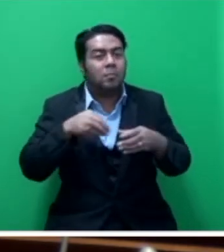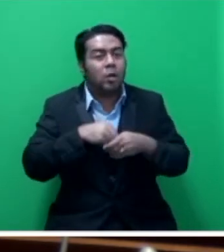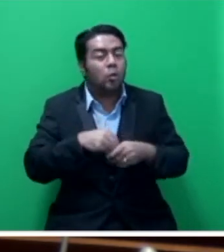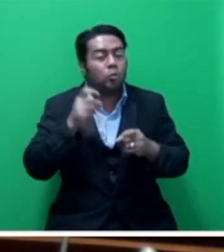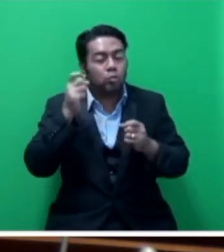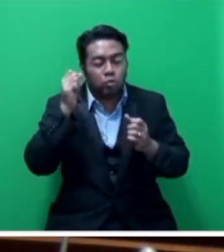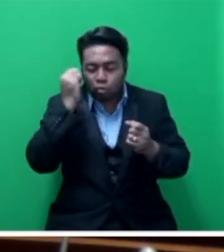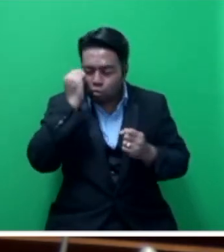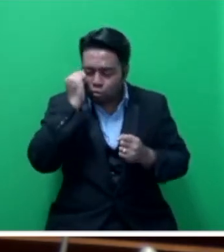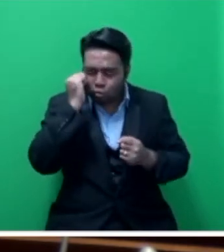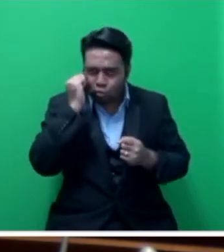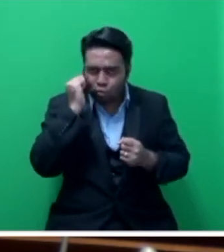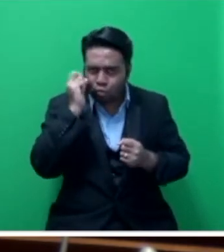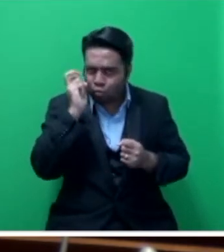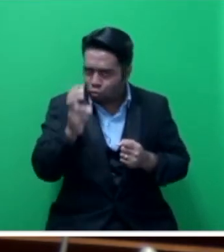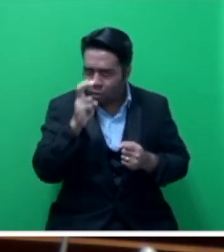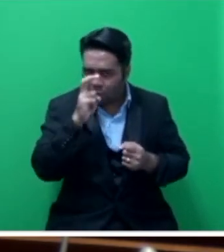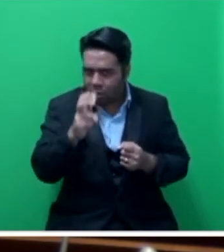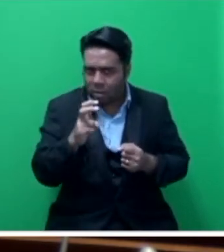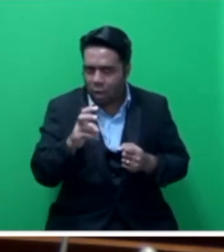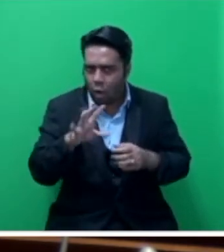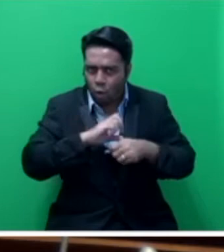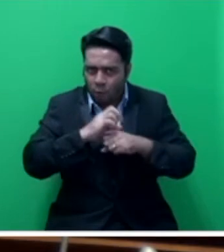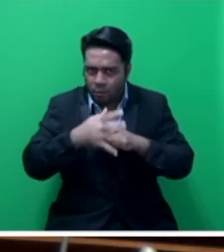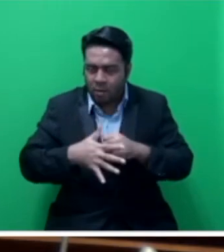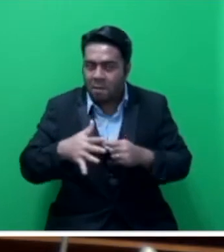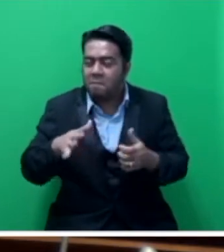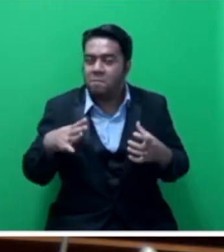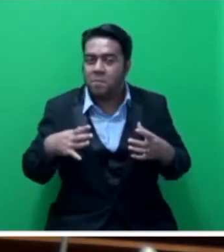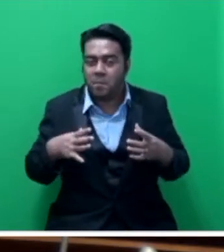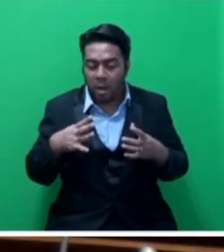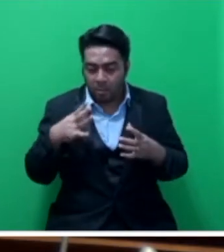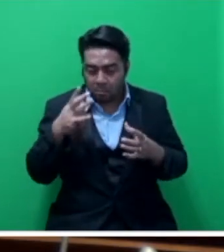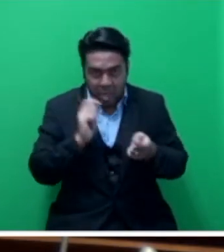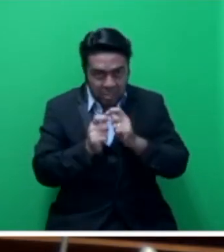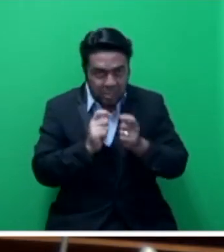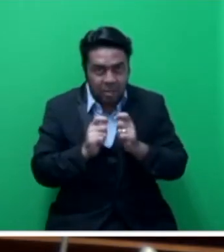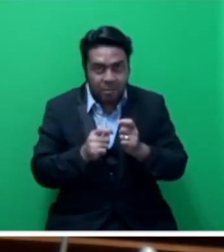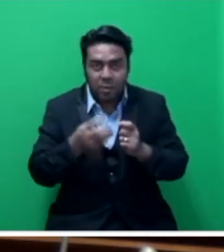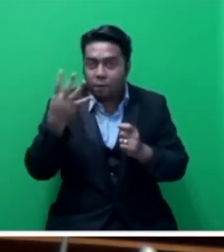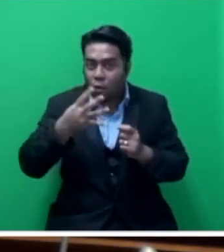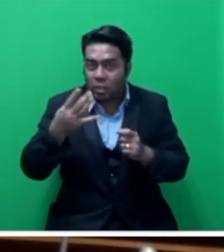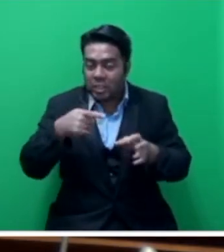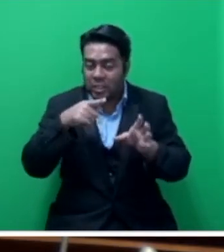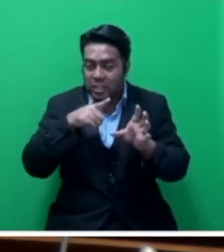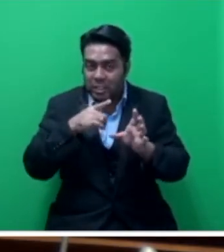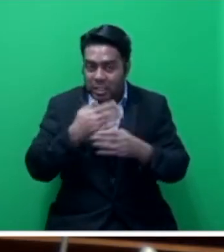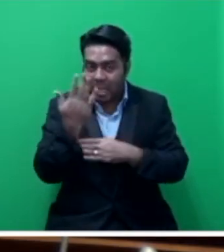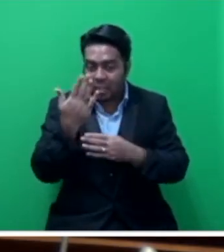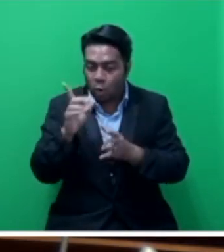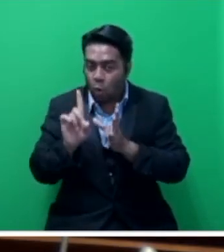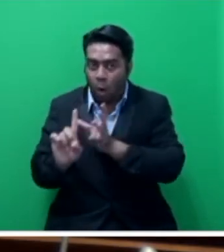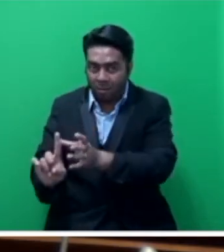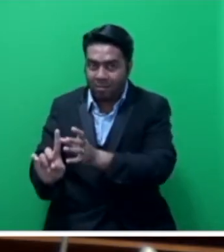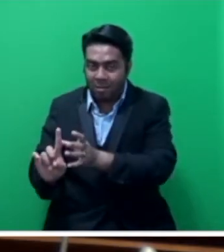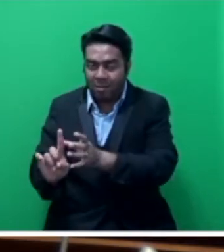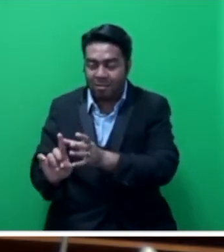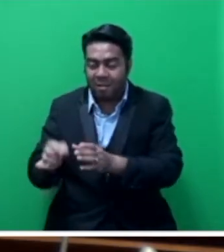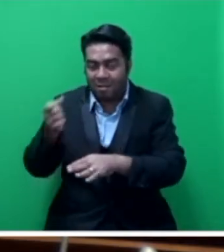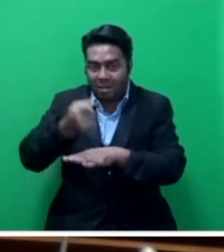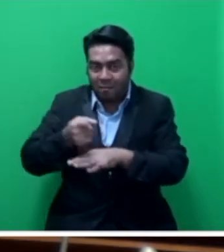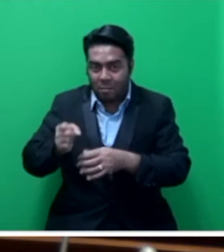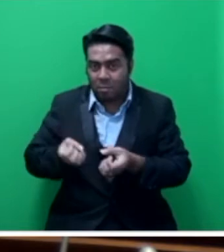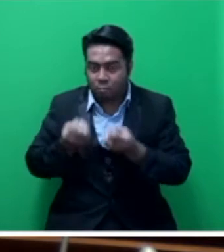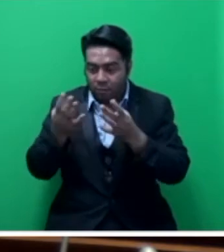entry conditions, COVID-19 pre-departure testing, 14-day quarantine on arrival in government-designated quarantine facilities,